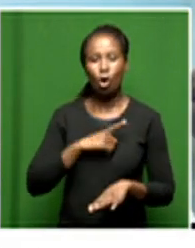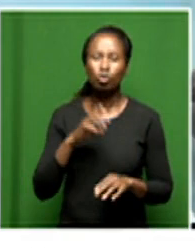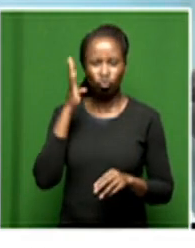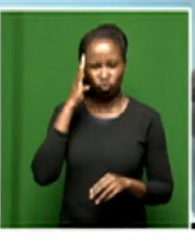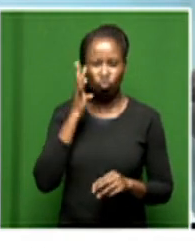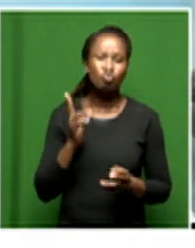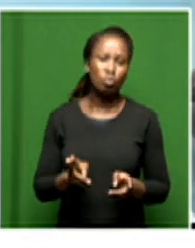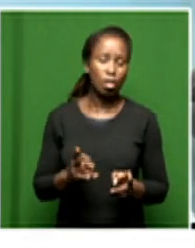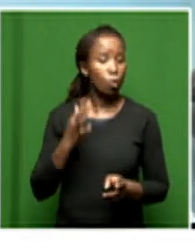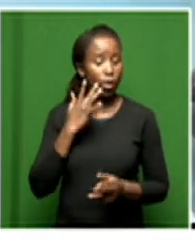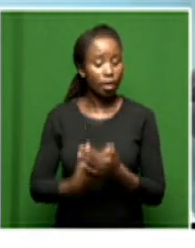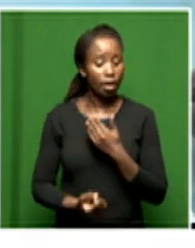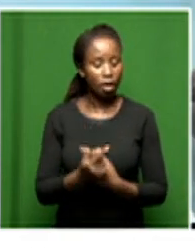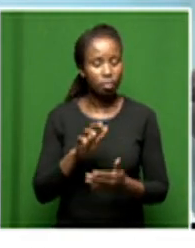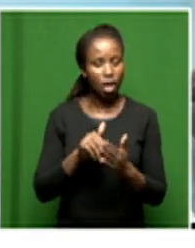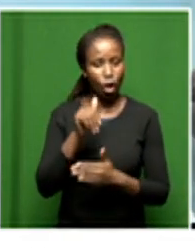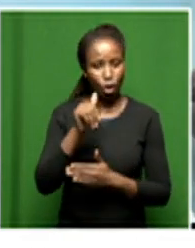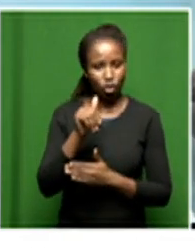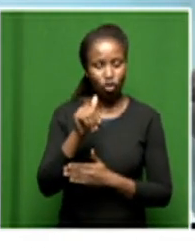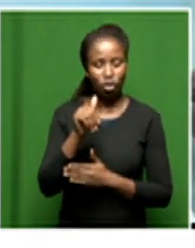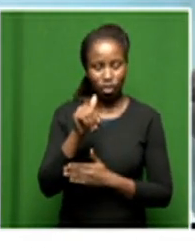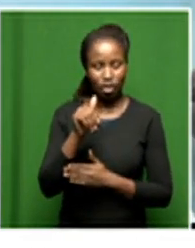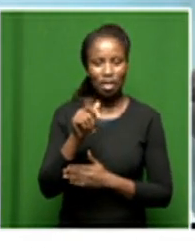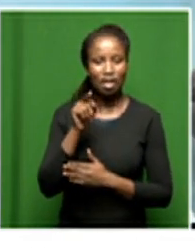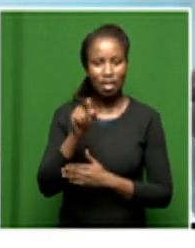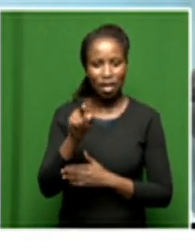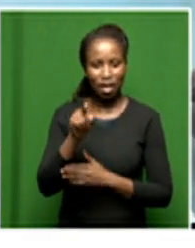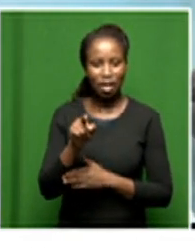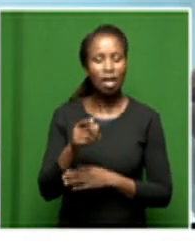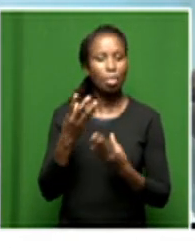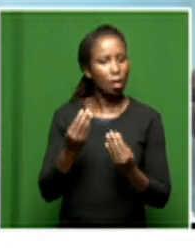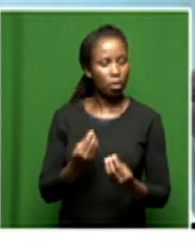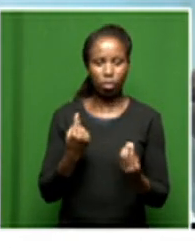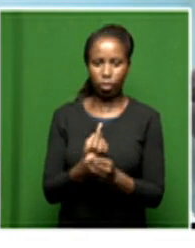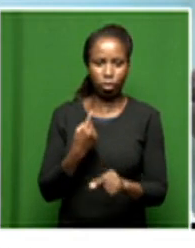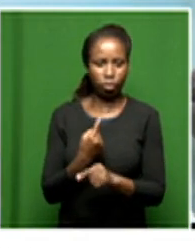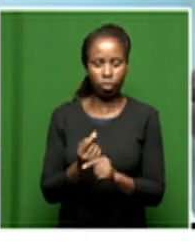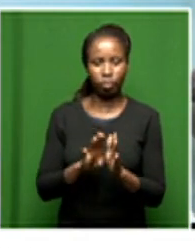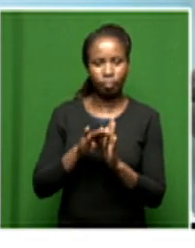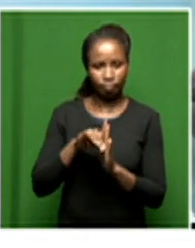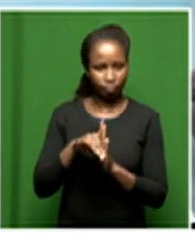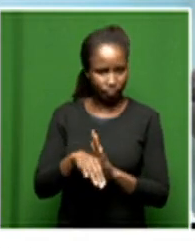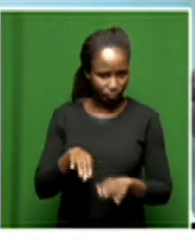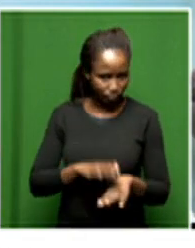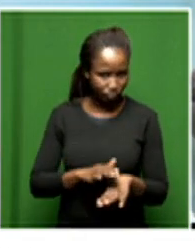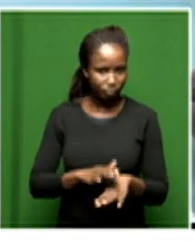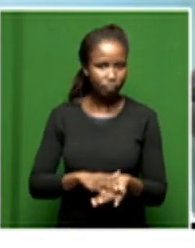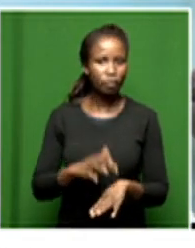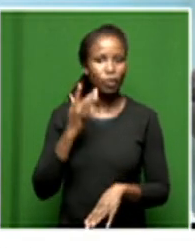to elections, the turnout tends to decrease all the time the further you move away from